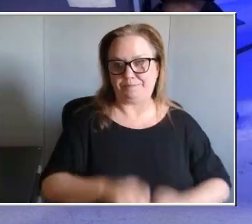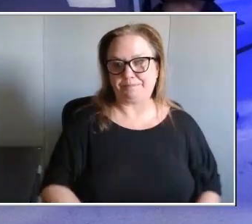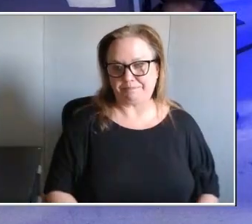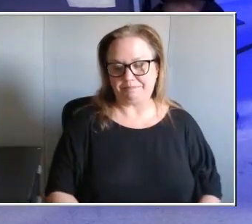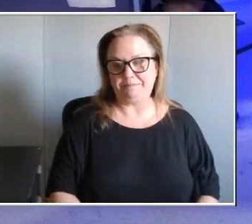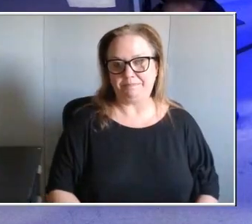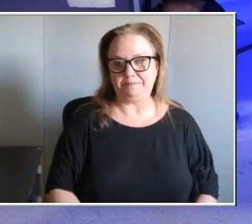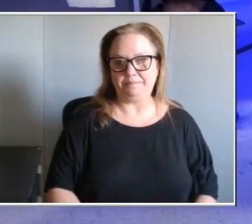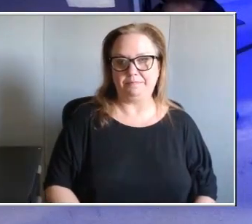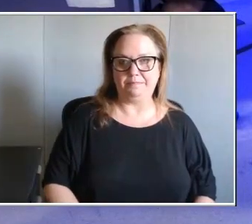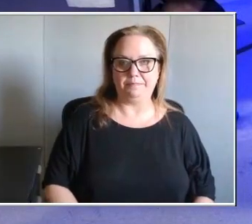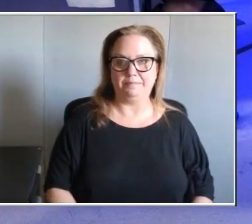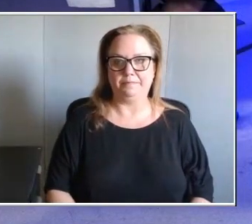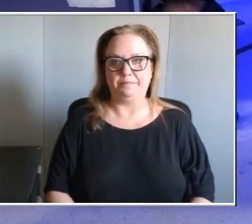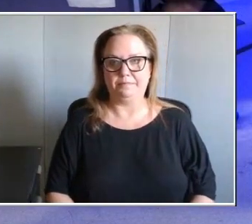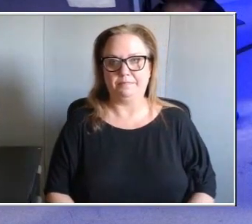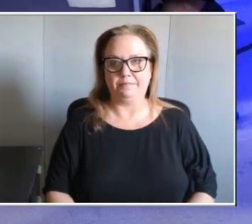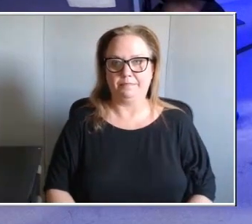deal.